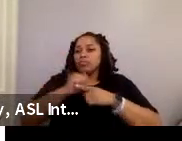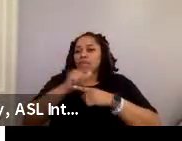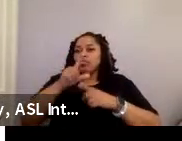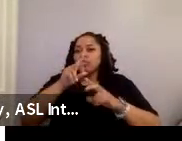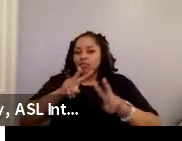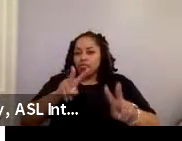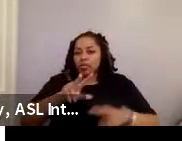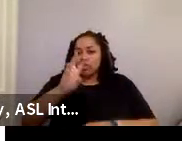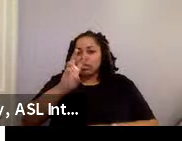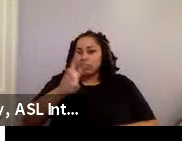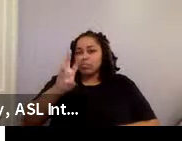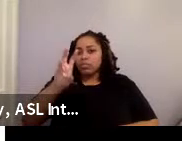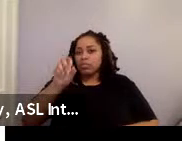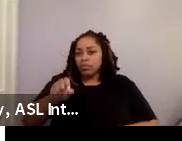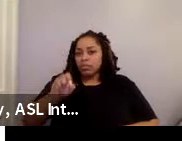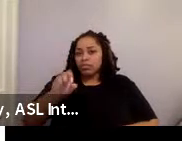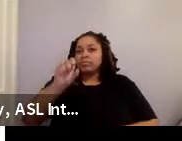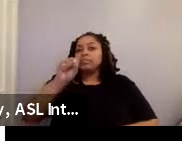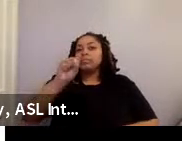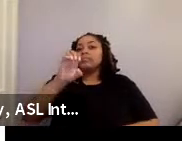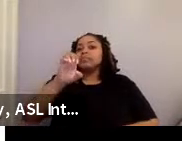at